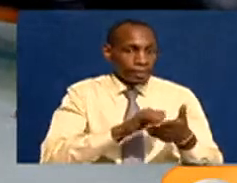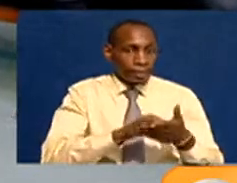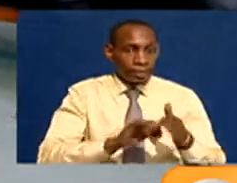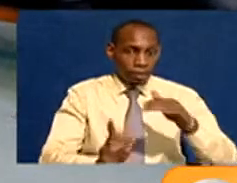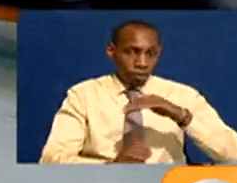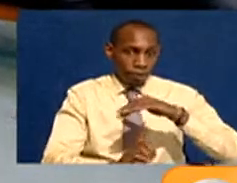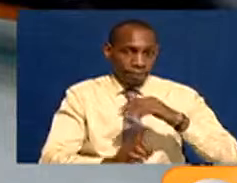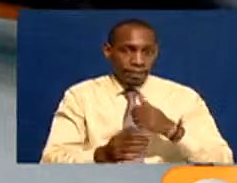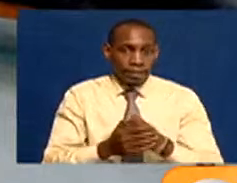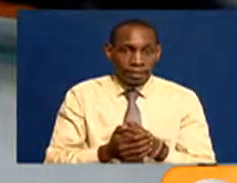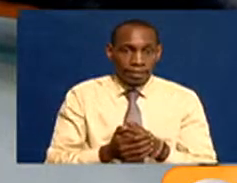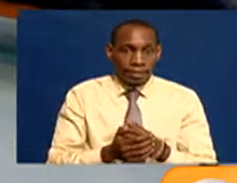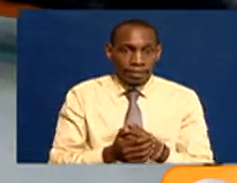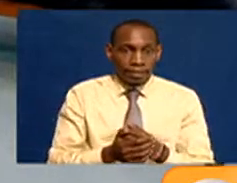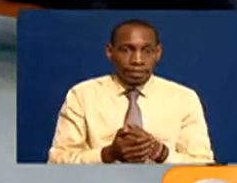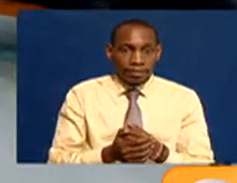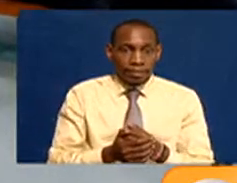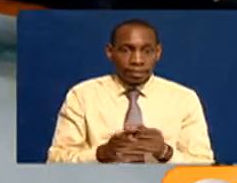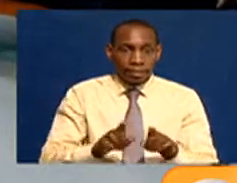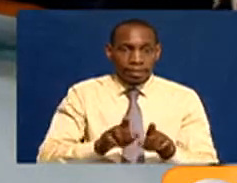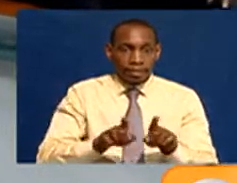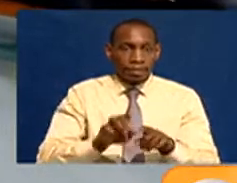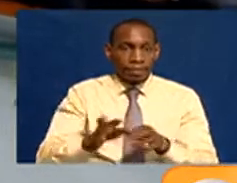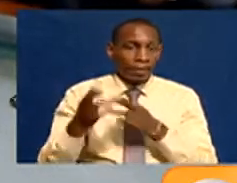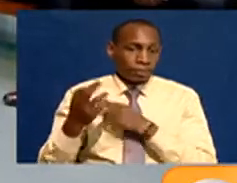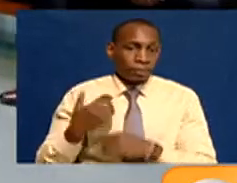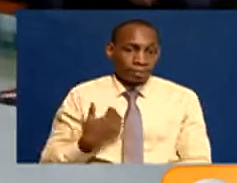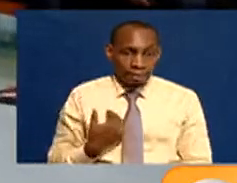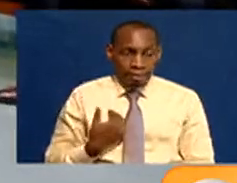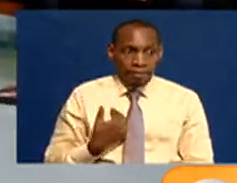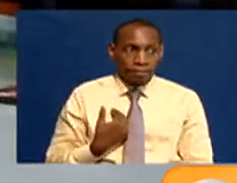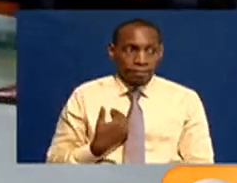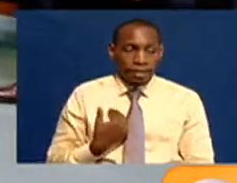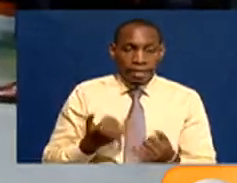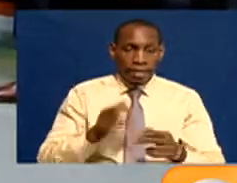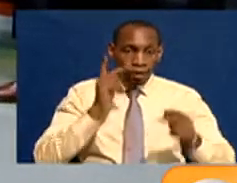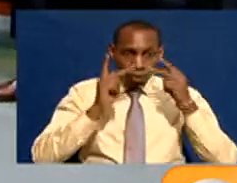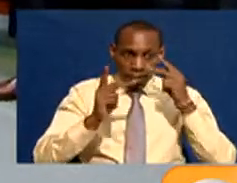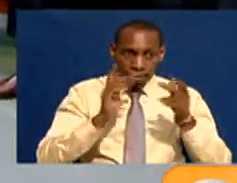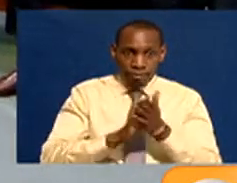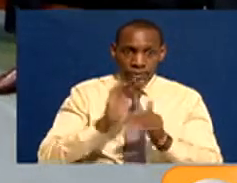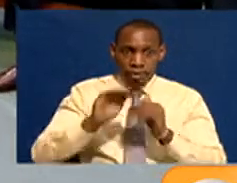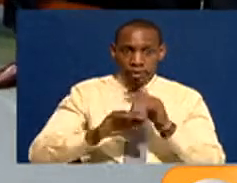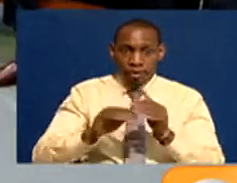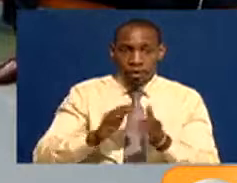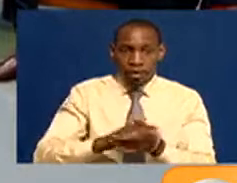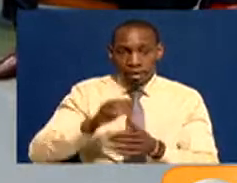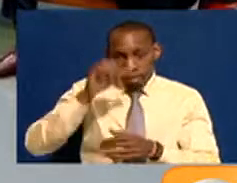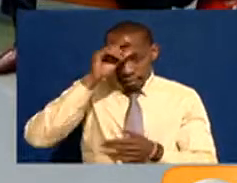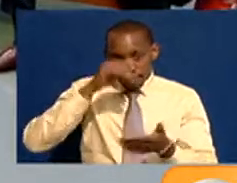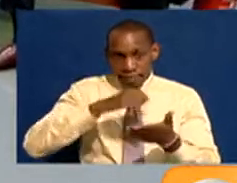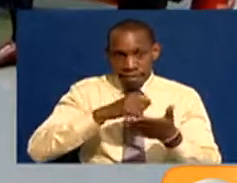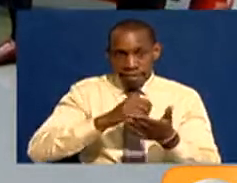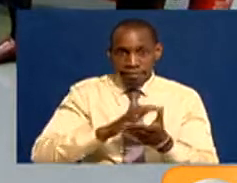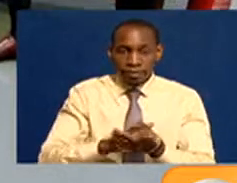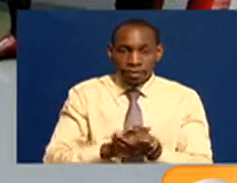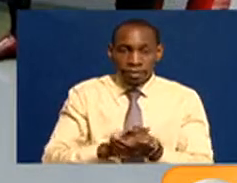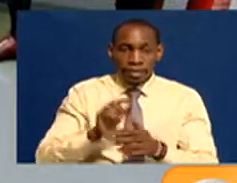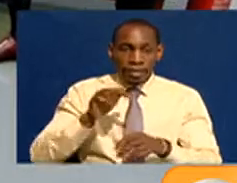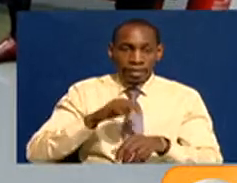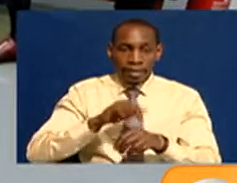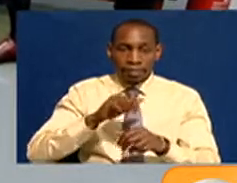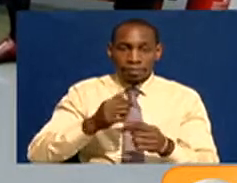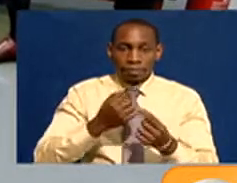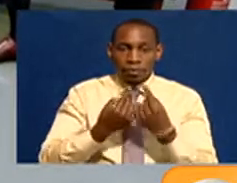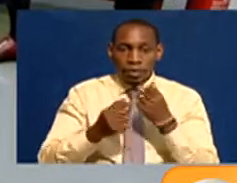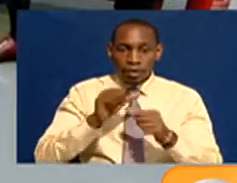ministry or in his, I'm responsible as well. As well. So that brings in the aspect of all government approach. Yeah. Because as he talks about roads, then